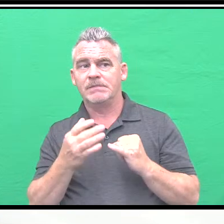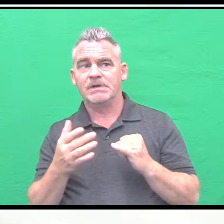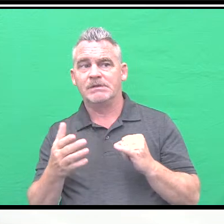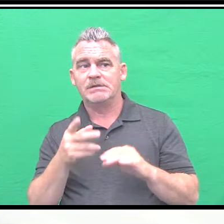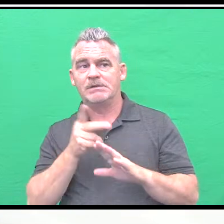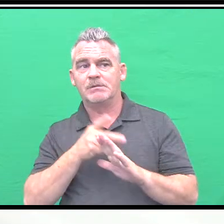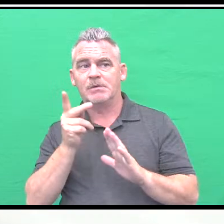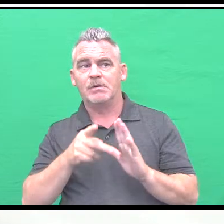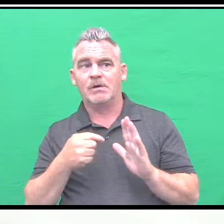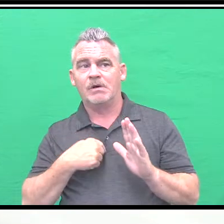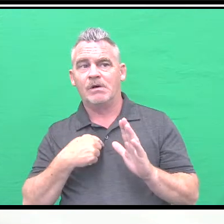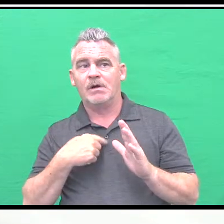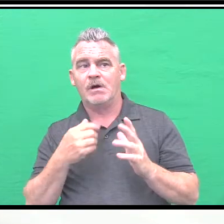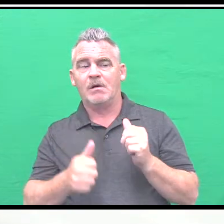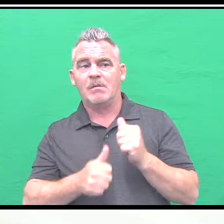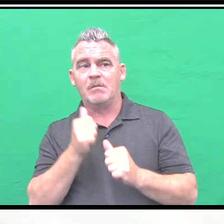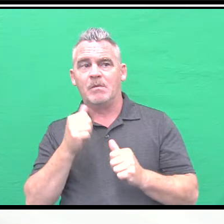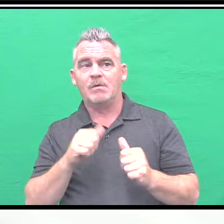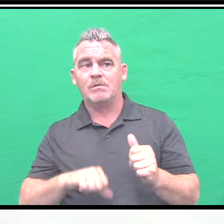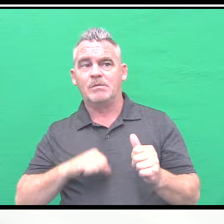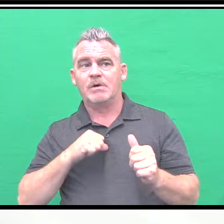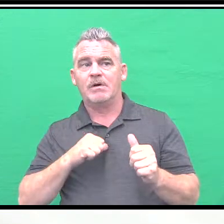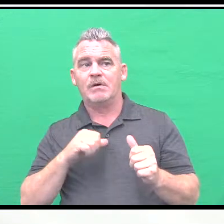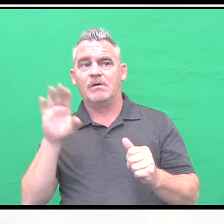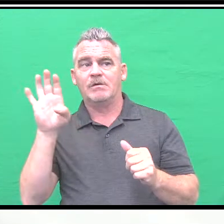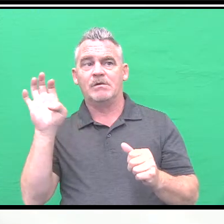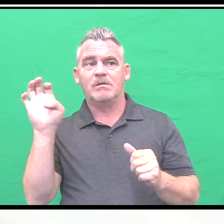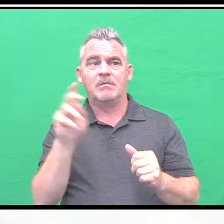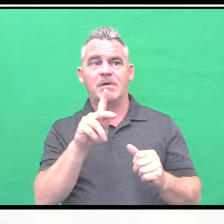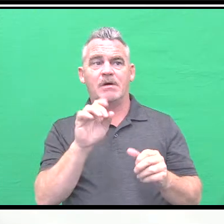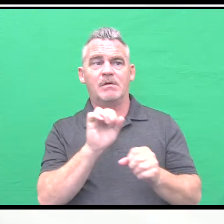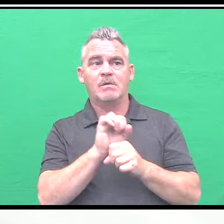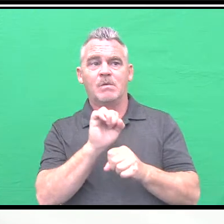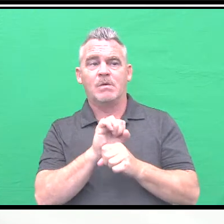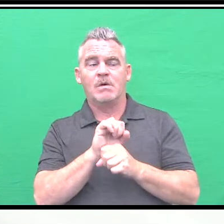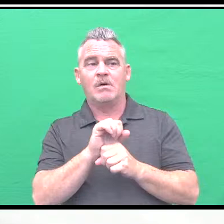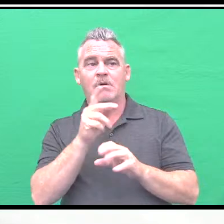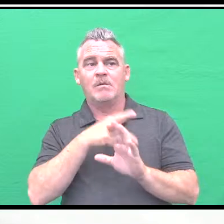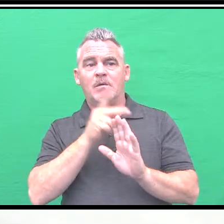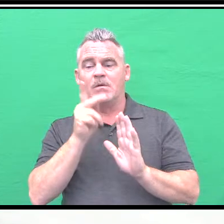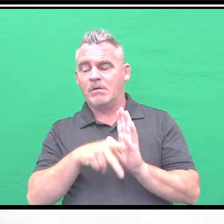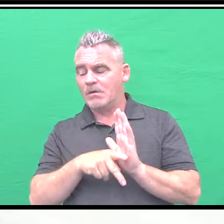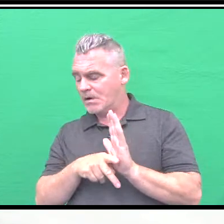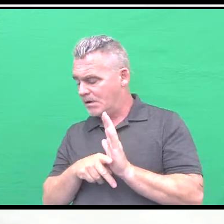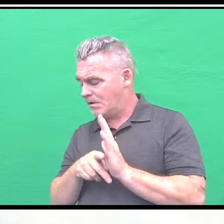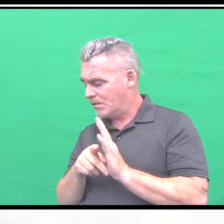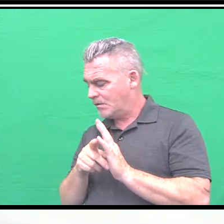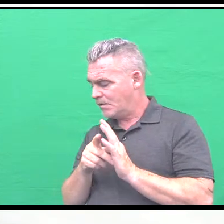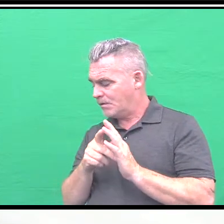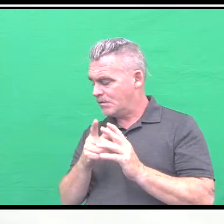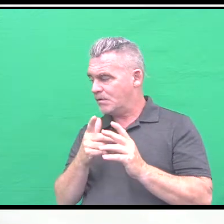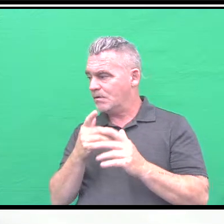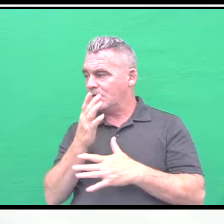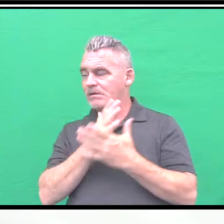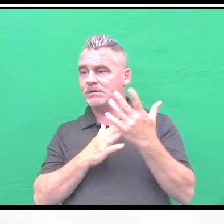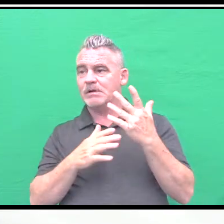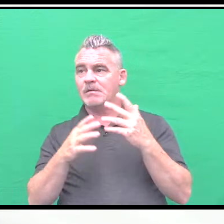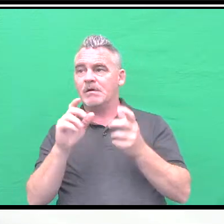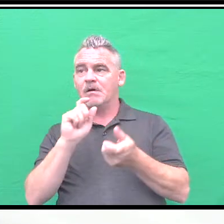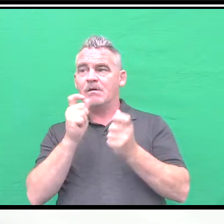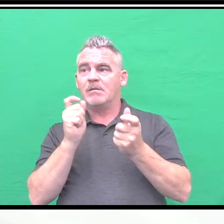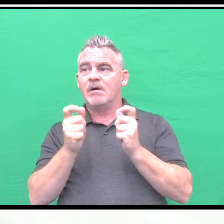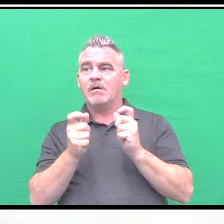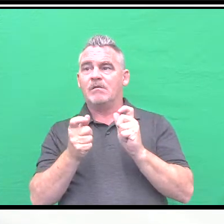our Return to Work program. This program was developed to have workers that are on modified duty and have work